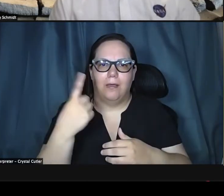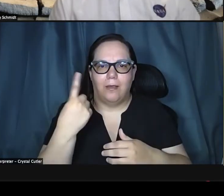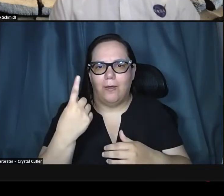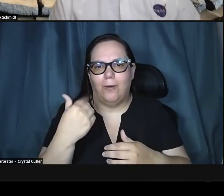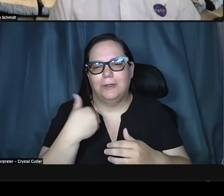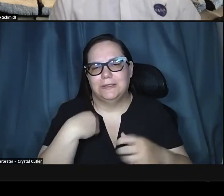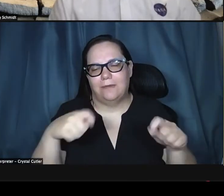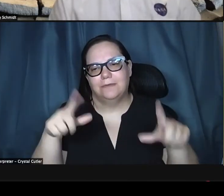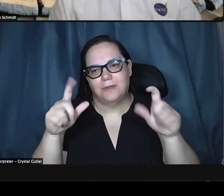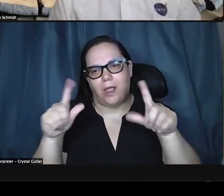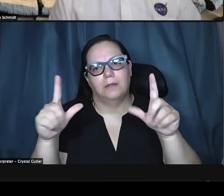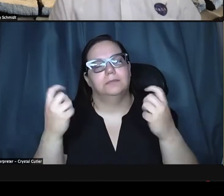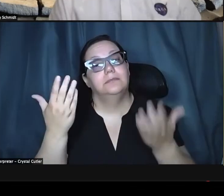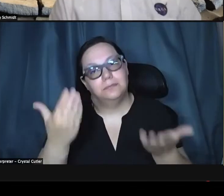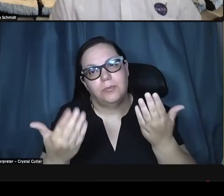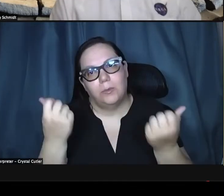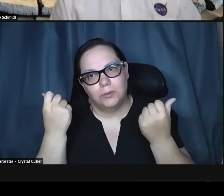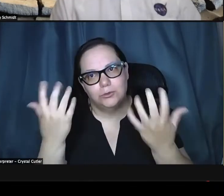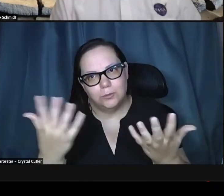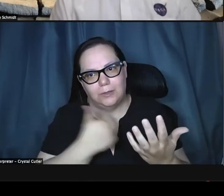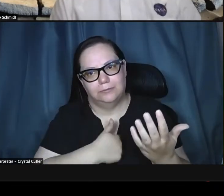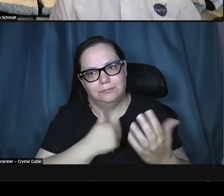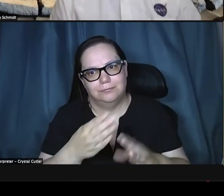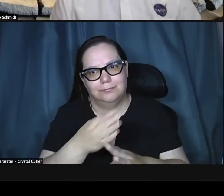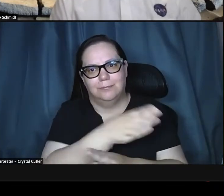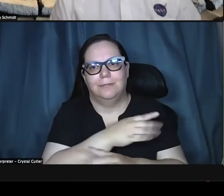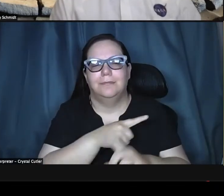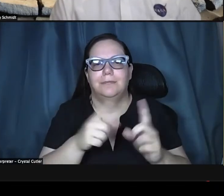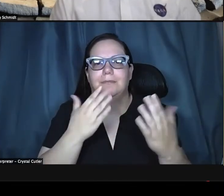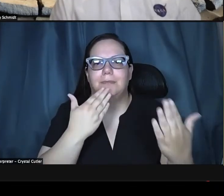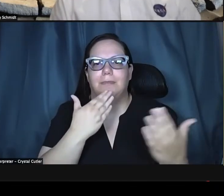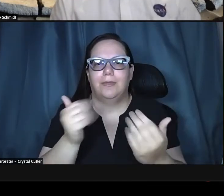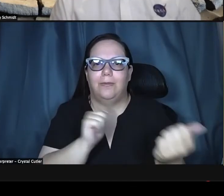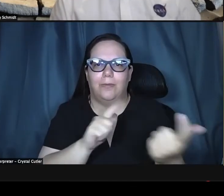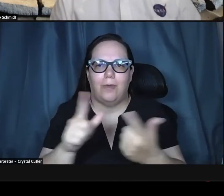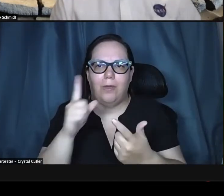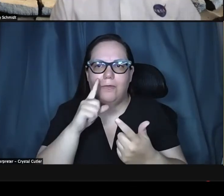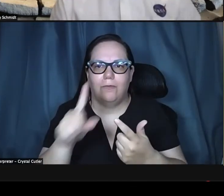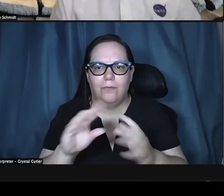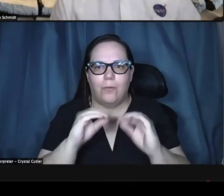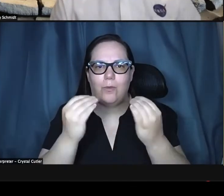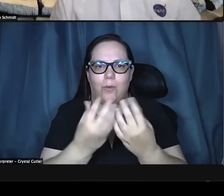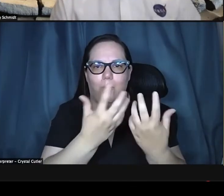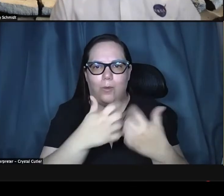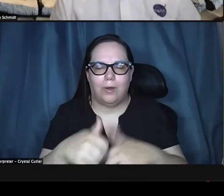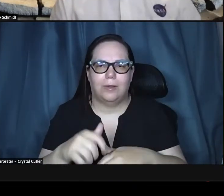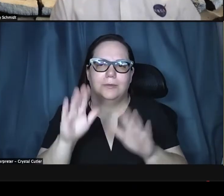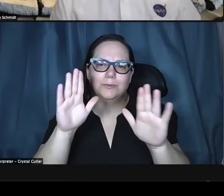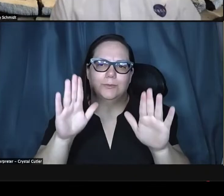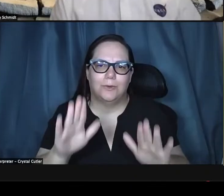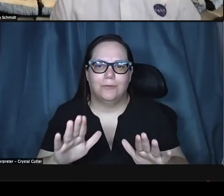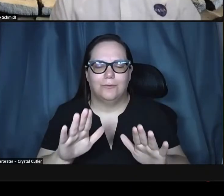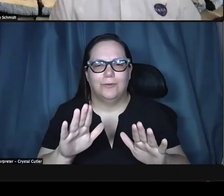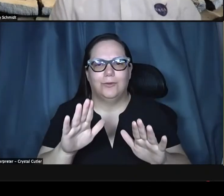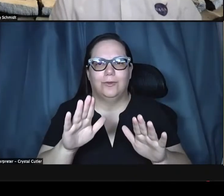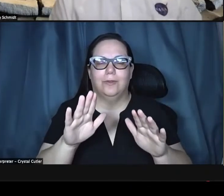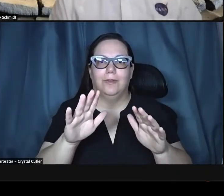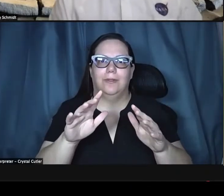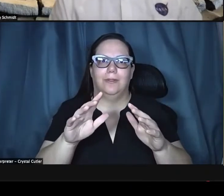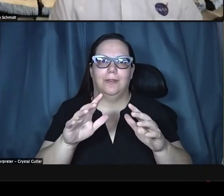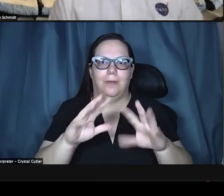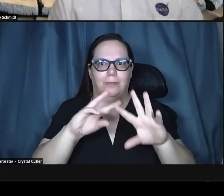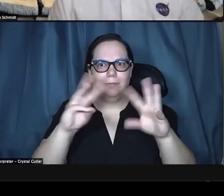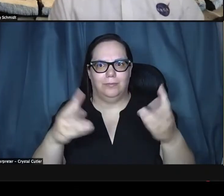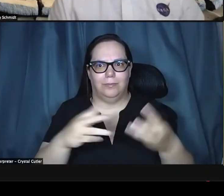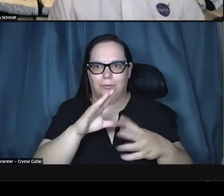advance. I really want to thank the organizers for organizing such a wonderful transatlantic event and for the chance